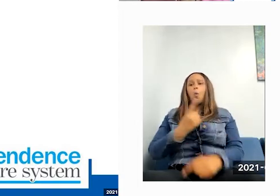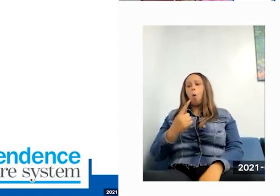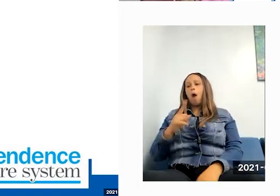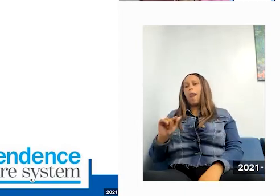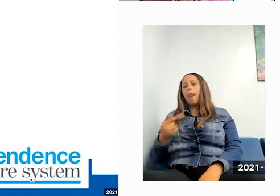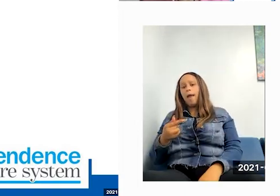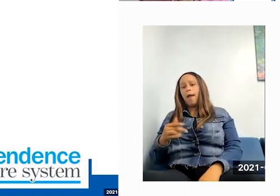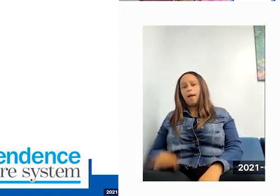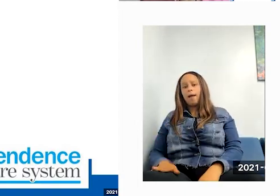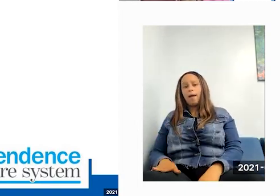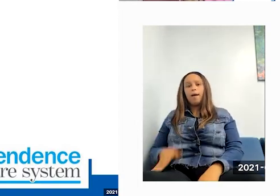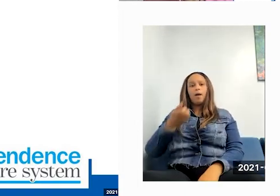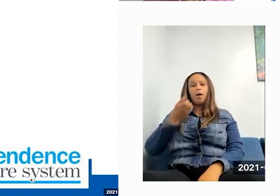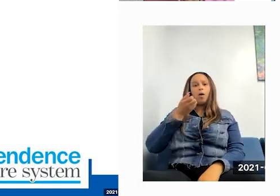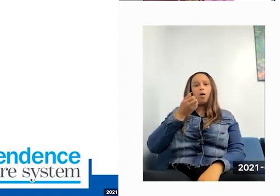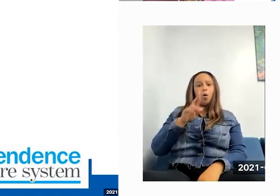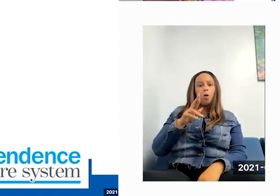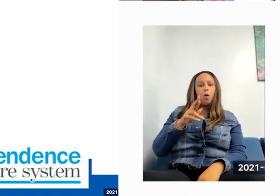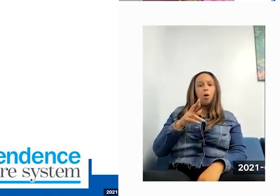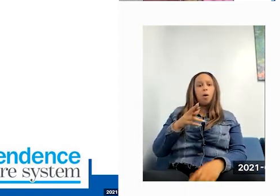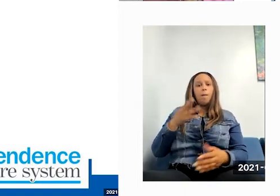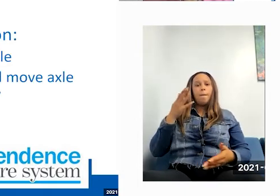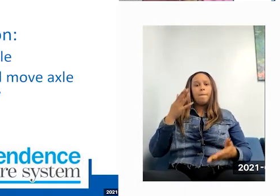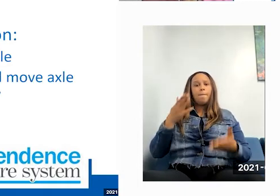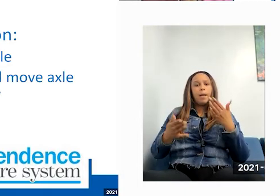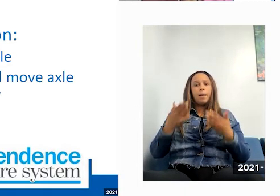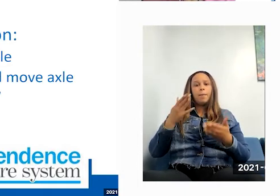be self-propelling just using their feet?